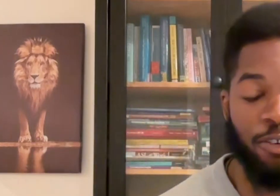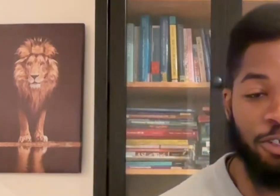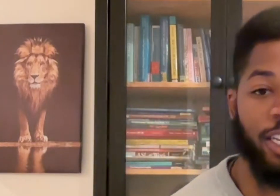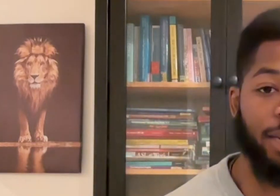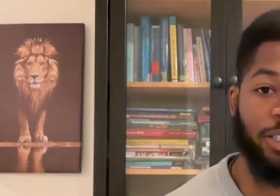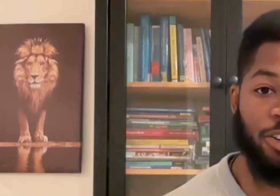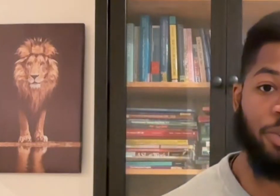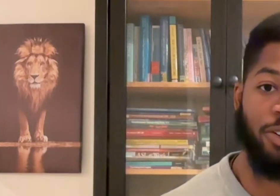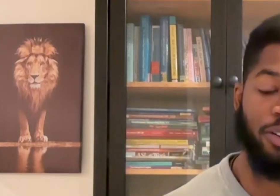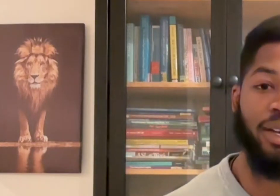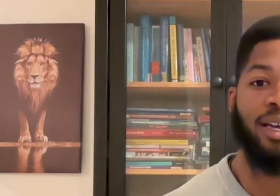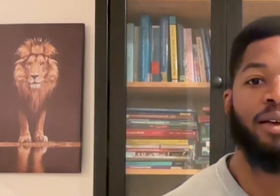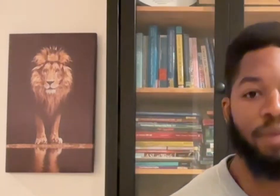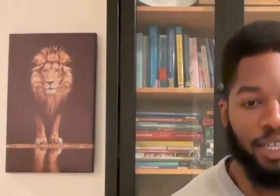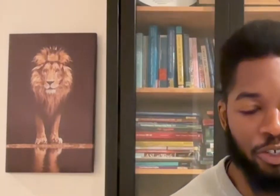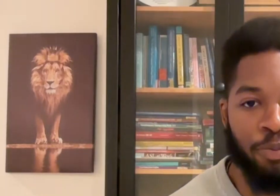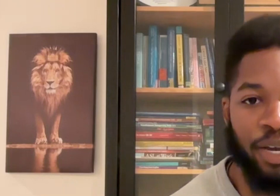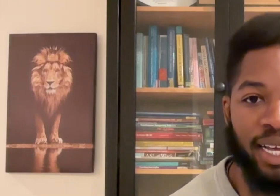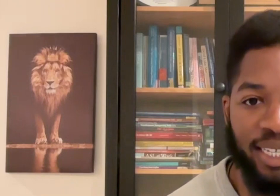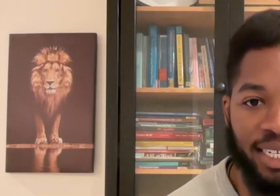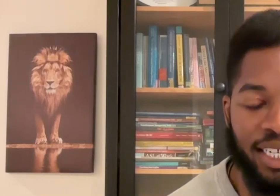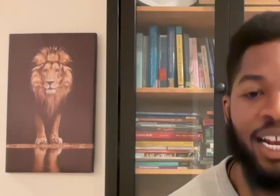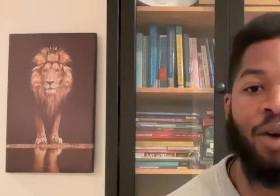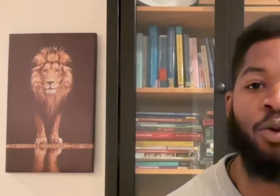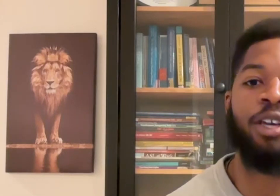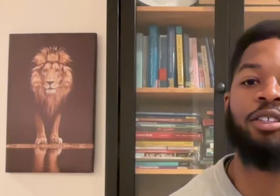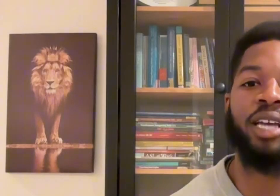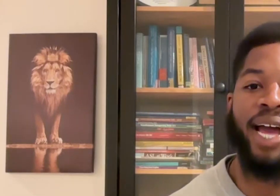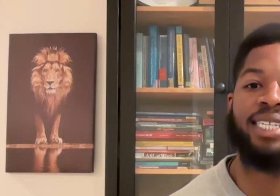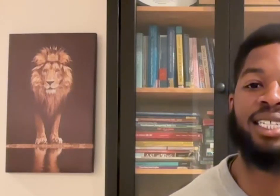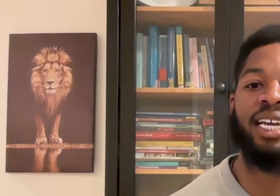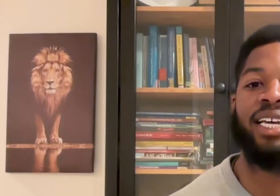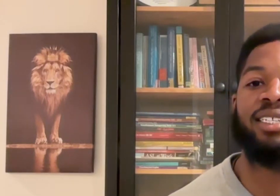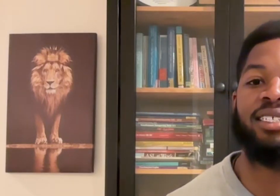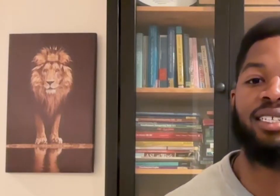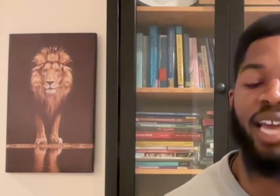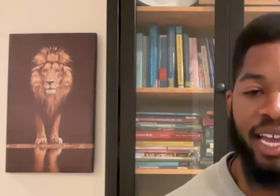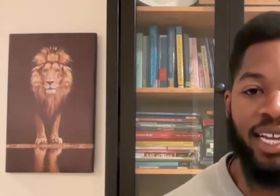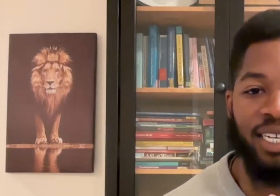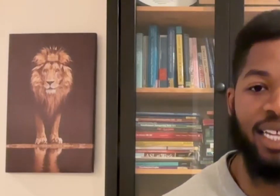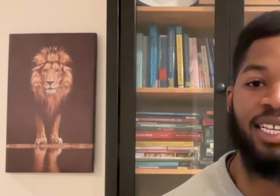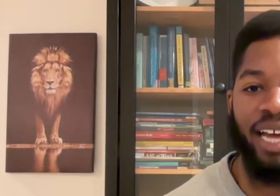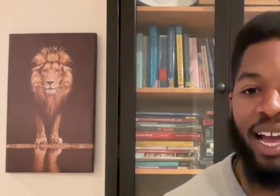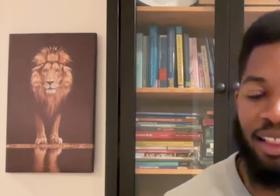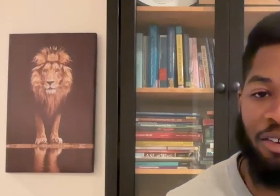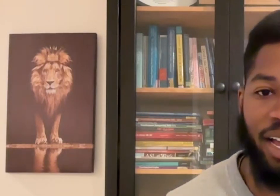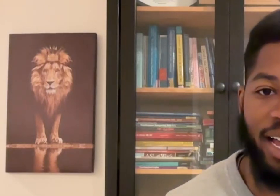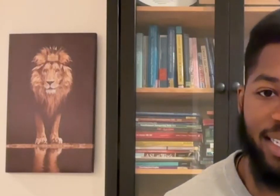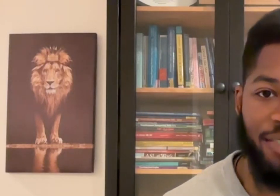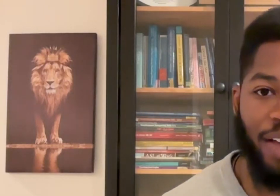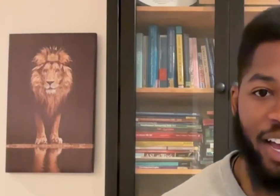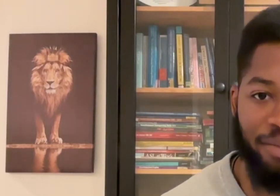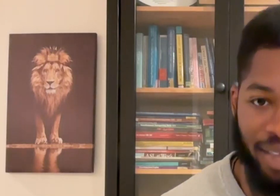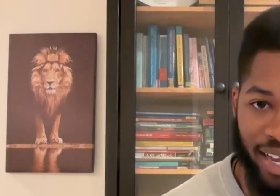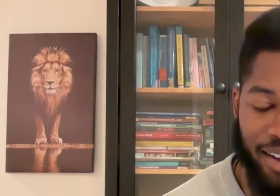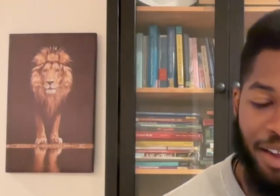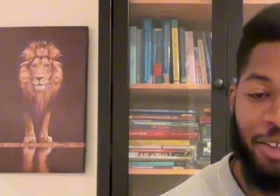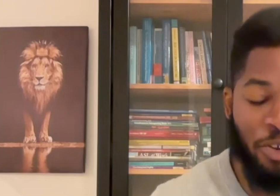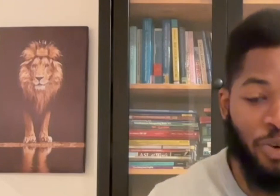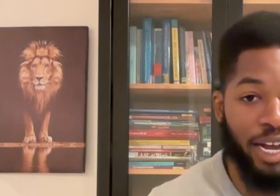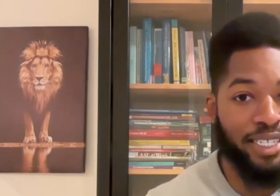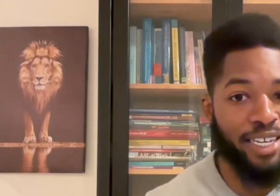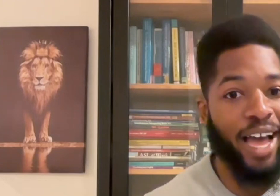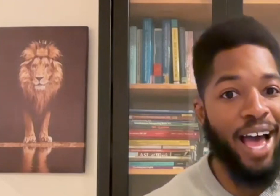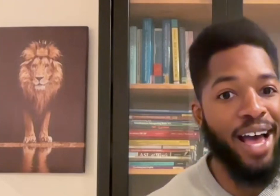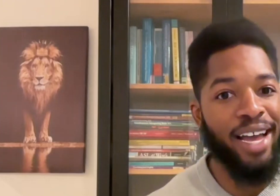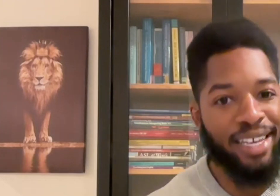myself as your team interpreter. Make sure you pay attention, and I want you to actually engage in the dialogue as if I am there.